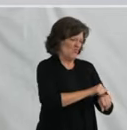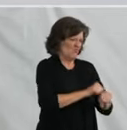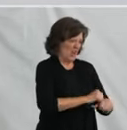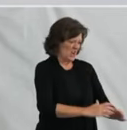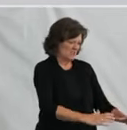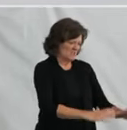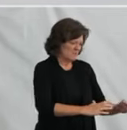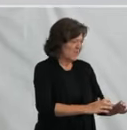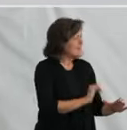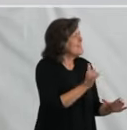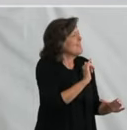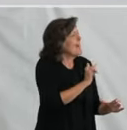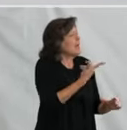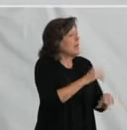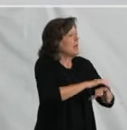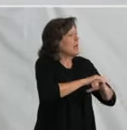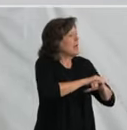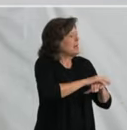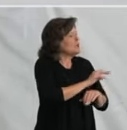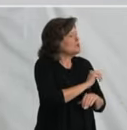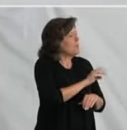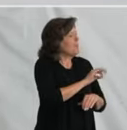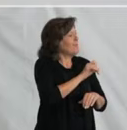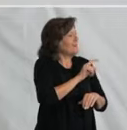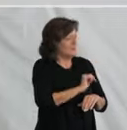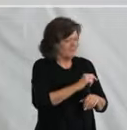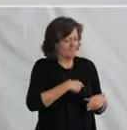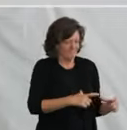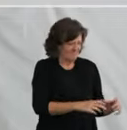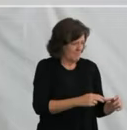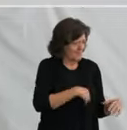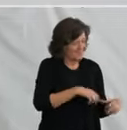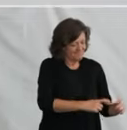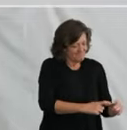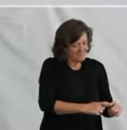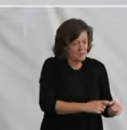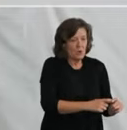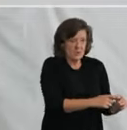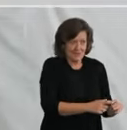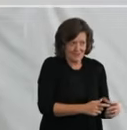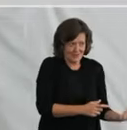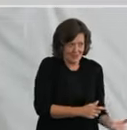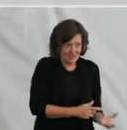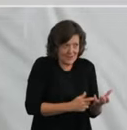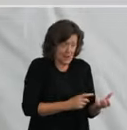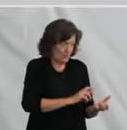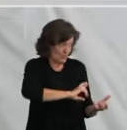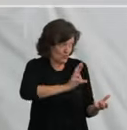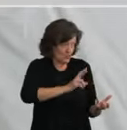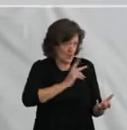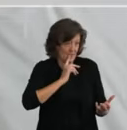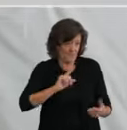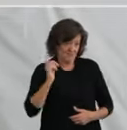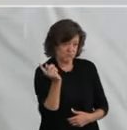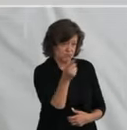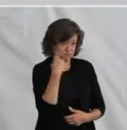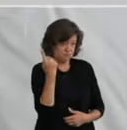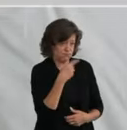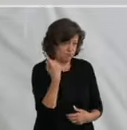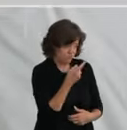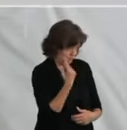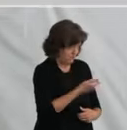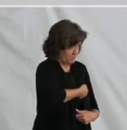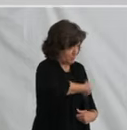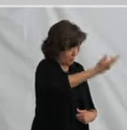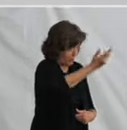shape of an English muffin, and he had cupped it in his hand and was getting ready to go into the discus throw. Now, no offense to any fourth